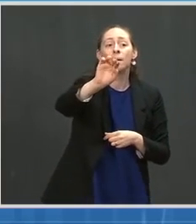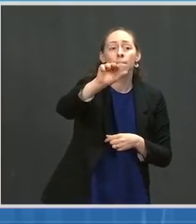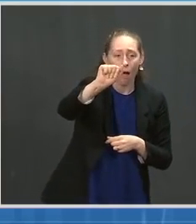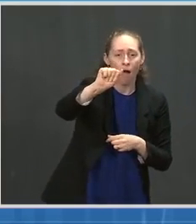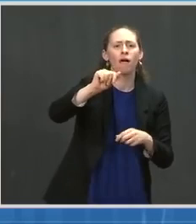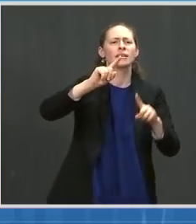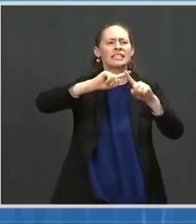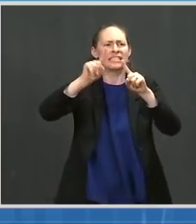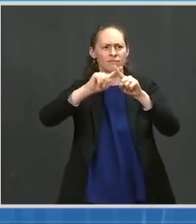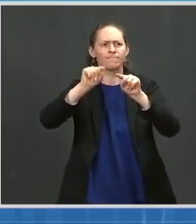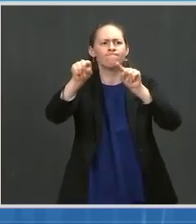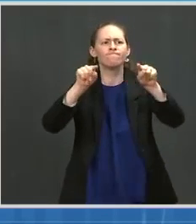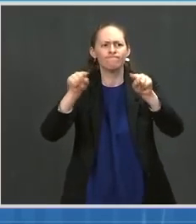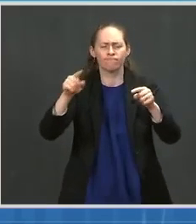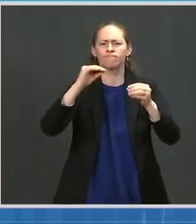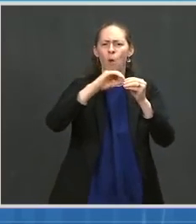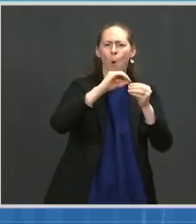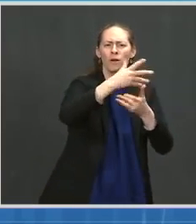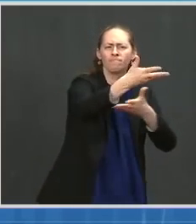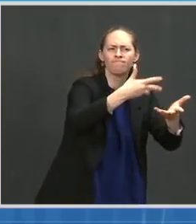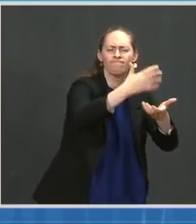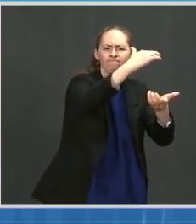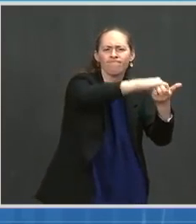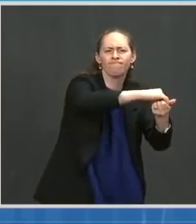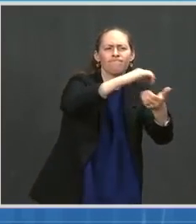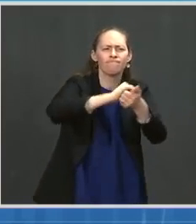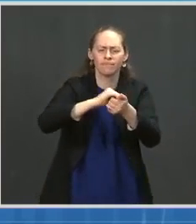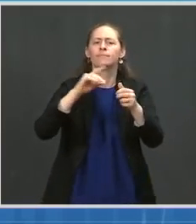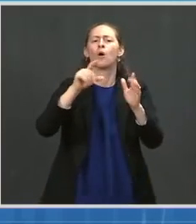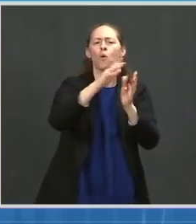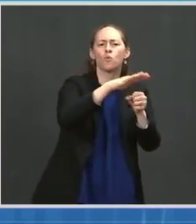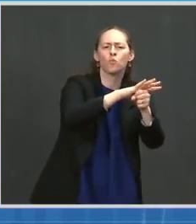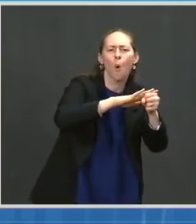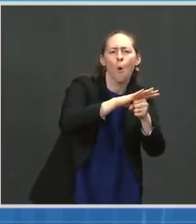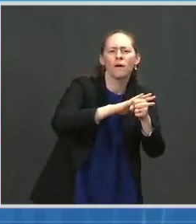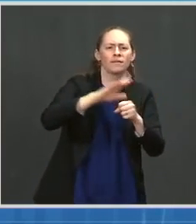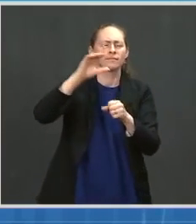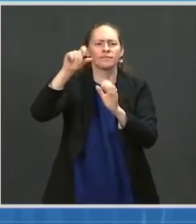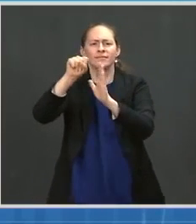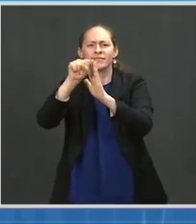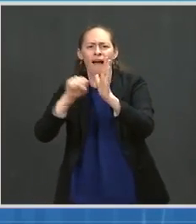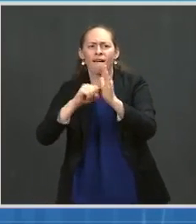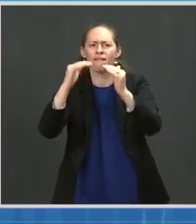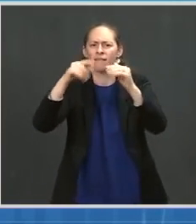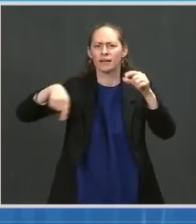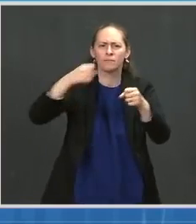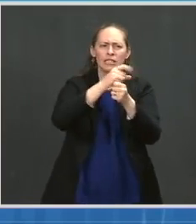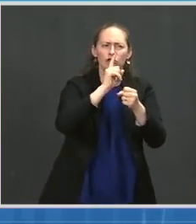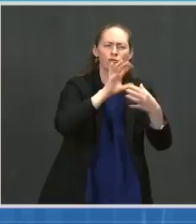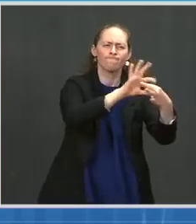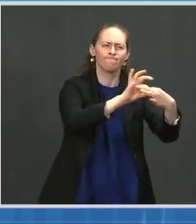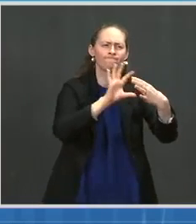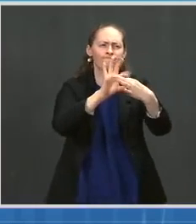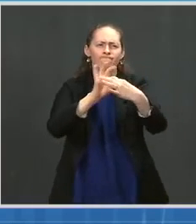officials. And these sites have a combined capacity to administer 110,000 shots per